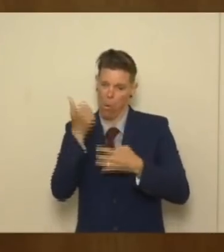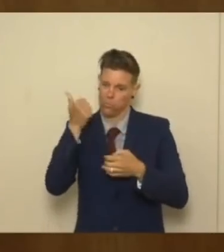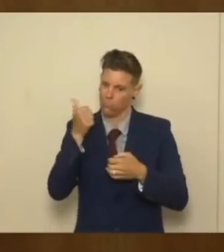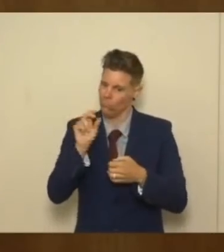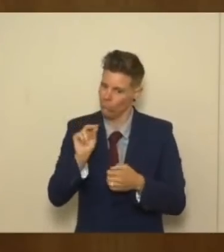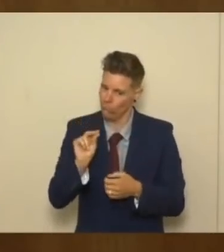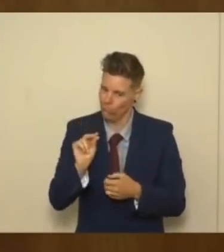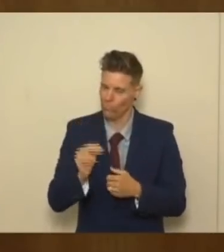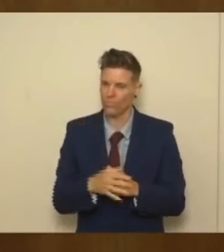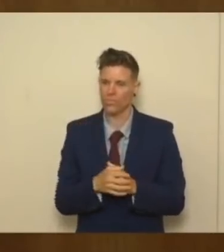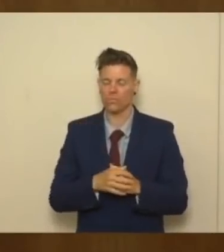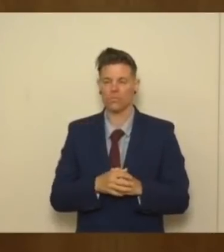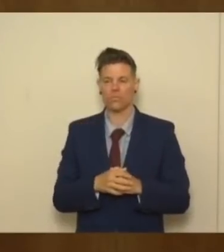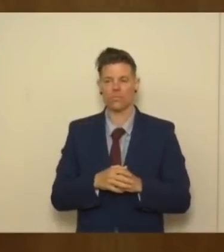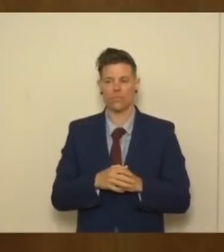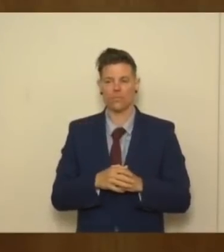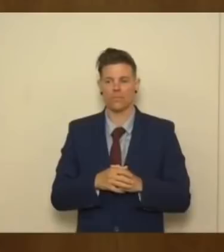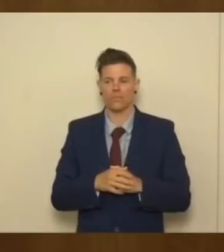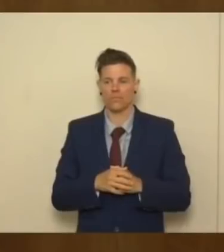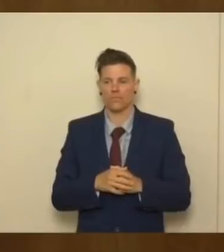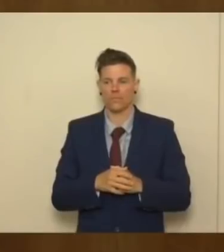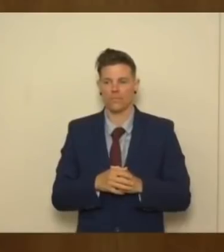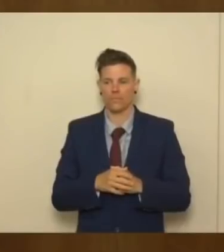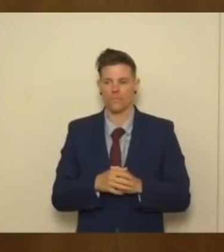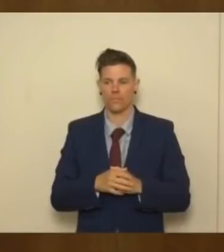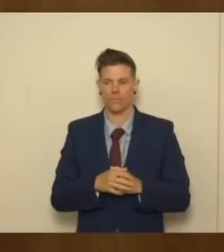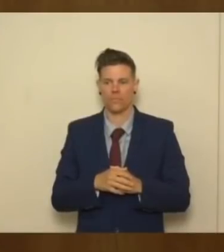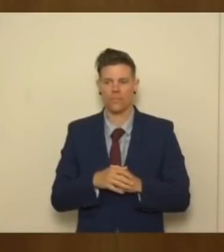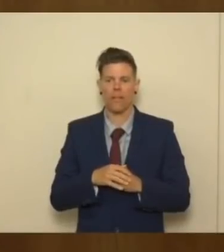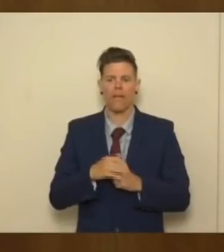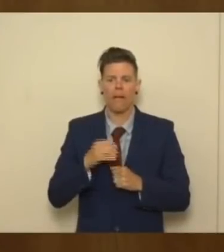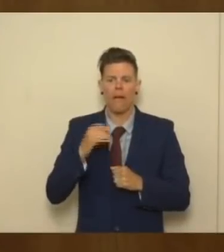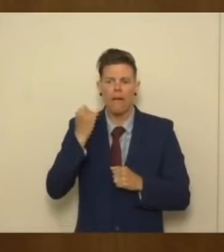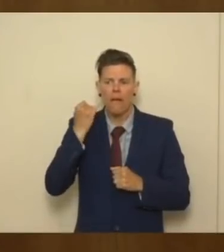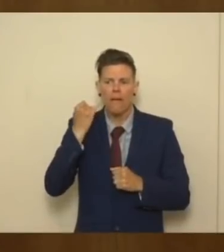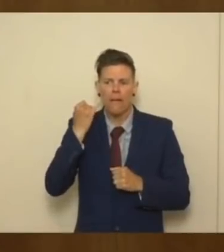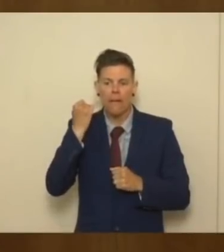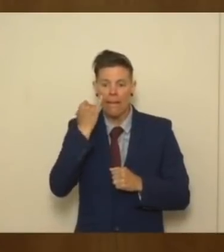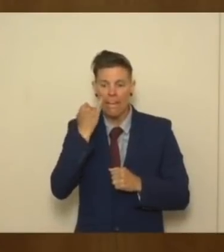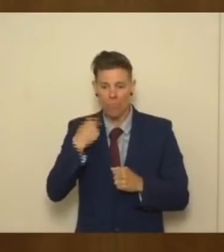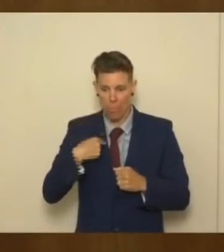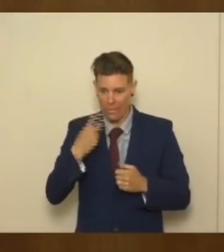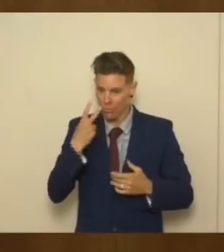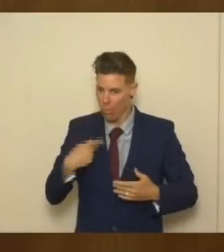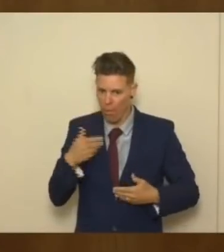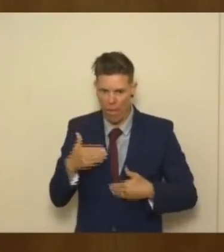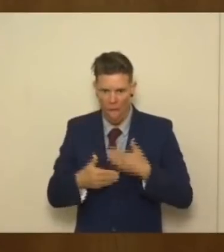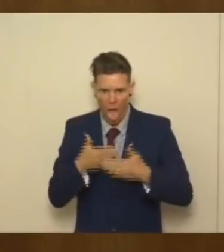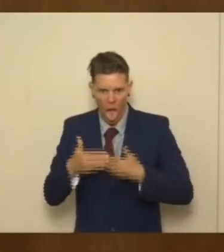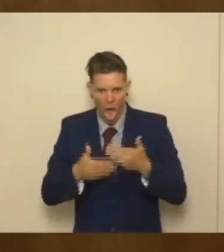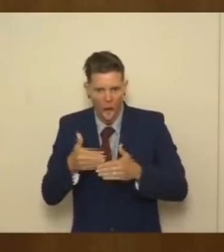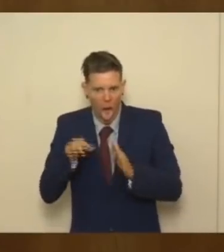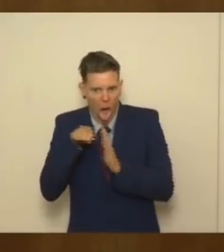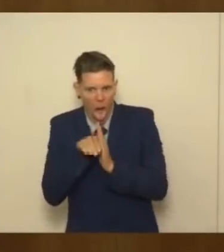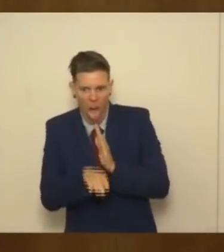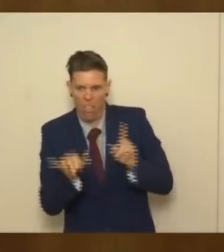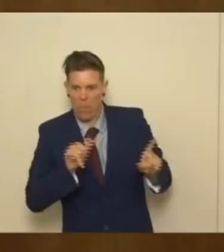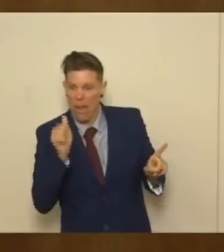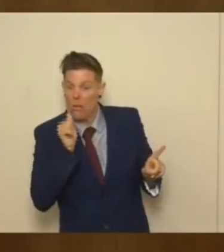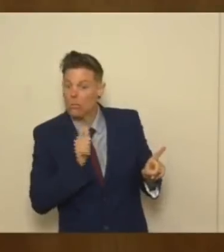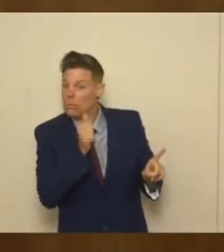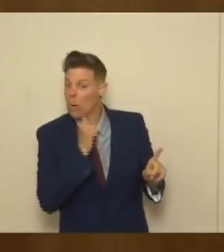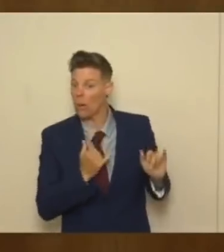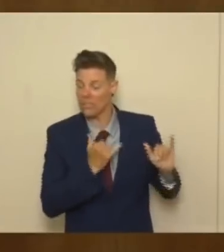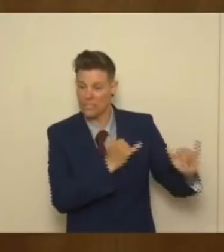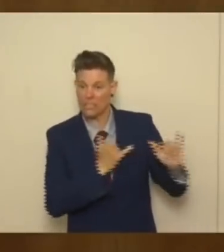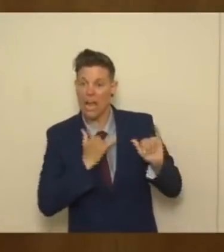right now in Arizona, what those result in is ICU beds, even the double capacity that we've developed